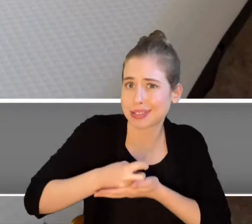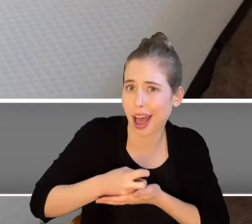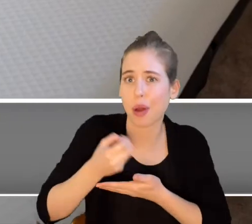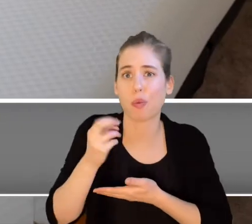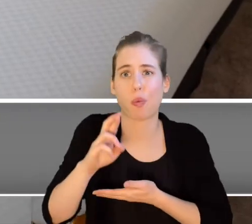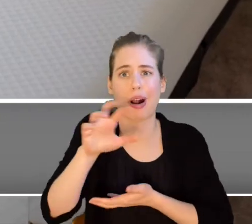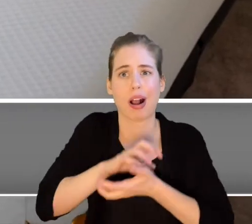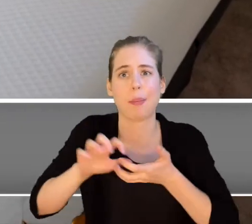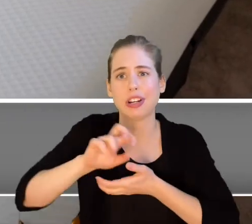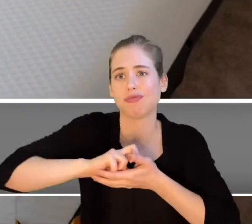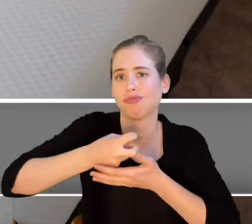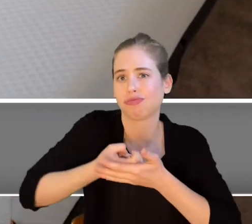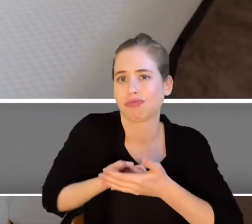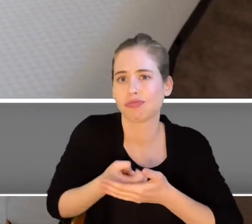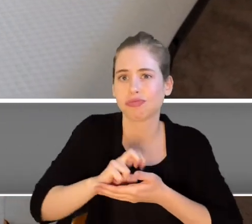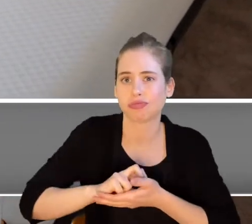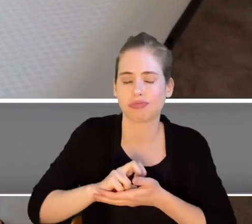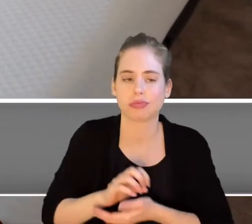a look.